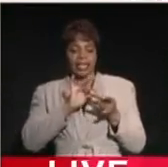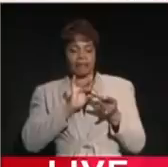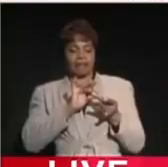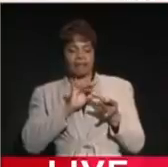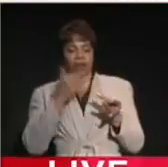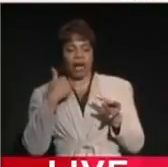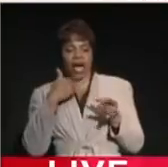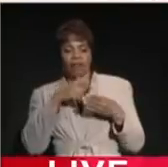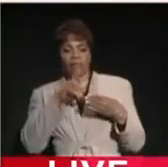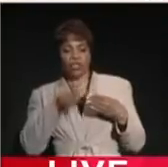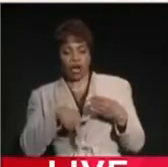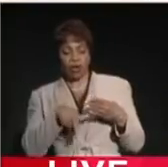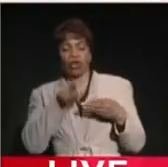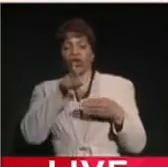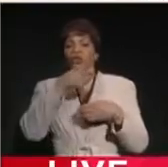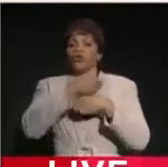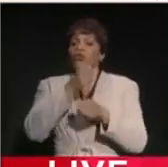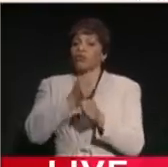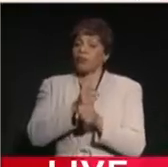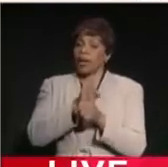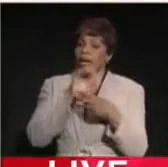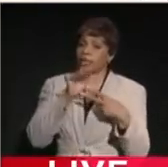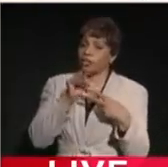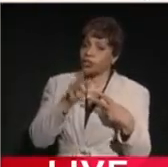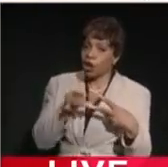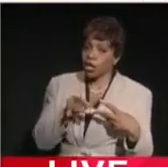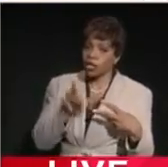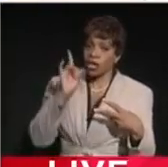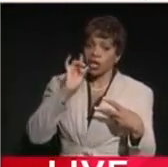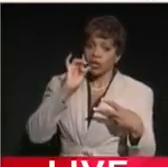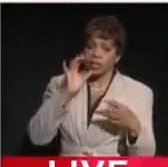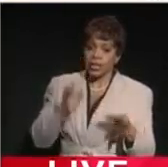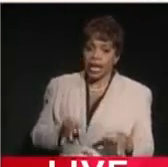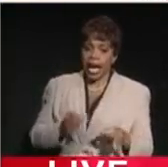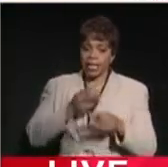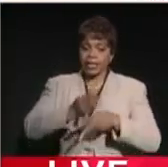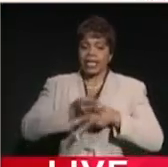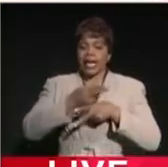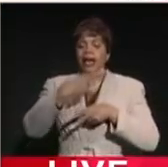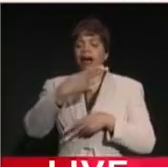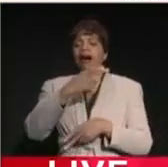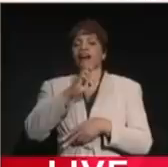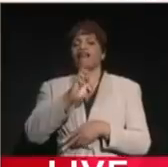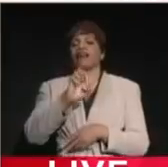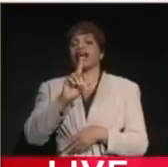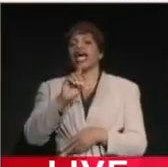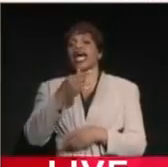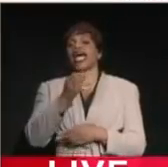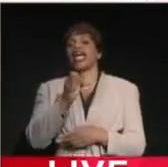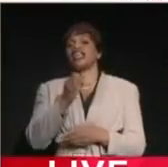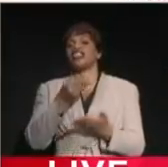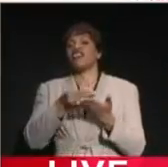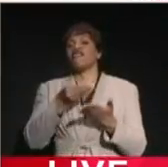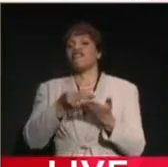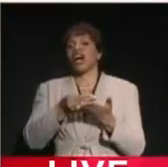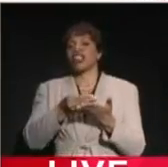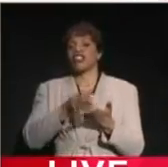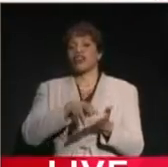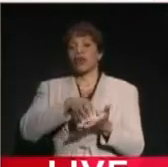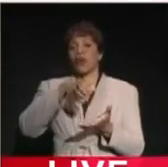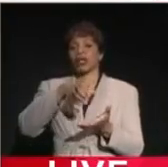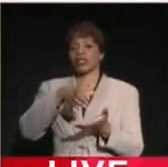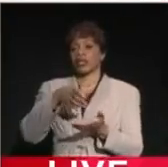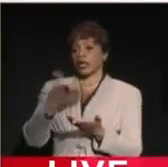that. You've made choices. You've chosen to take care of hedge funds and the very wealthiest among us at the expense of the middle